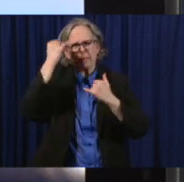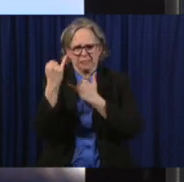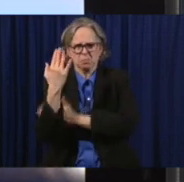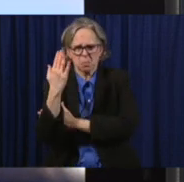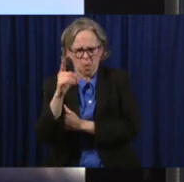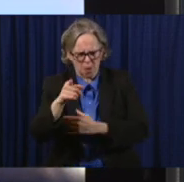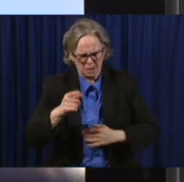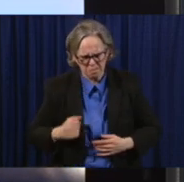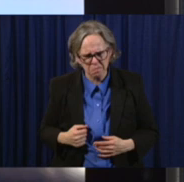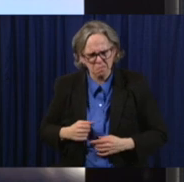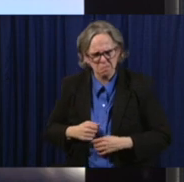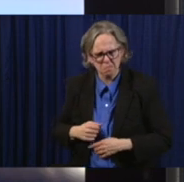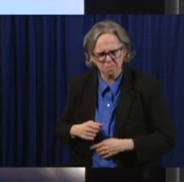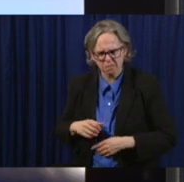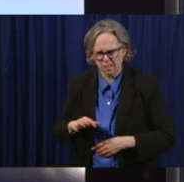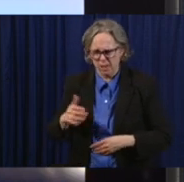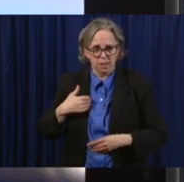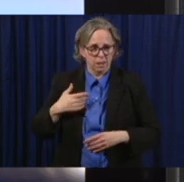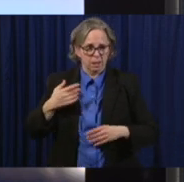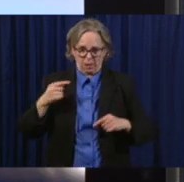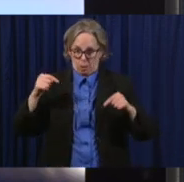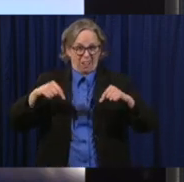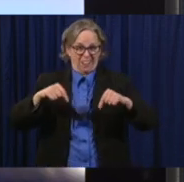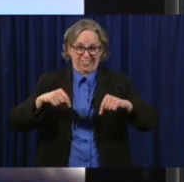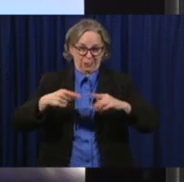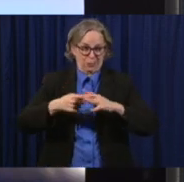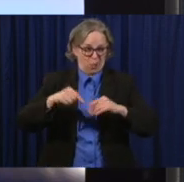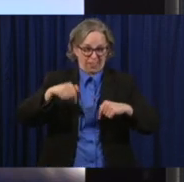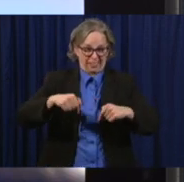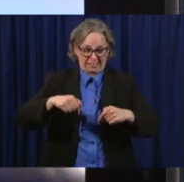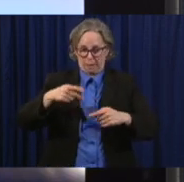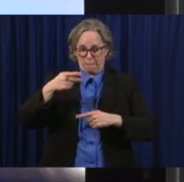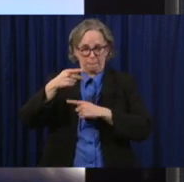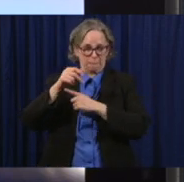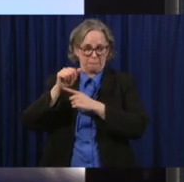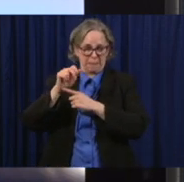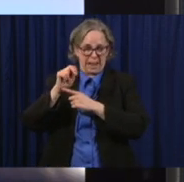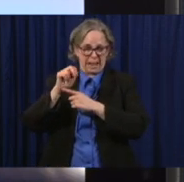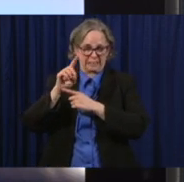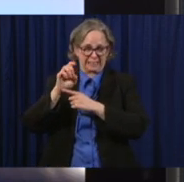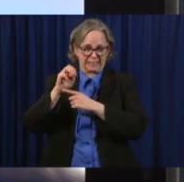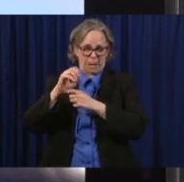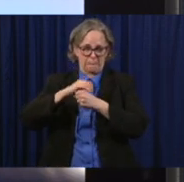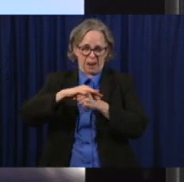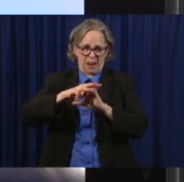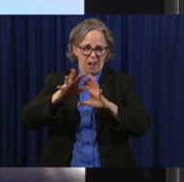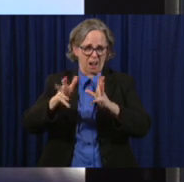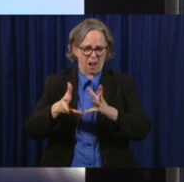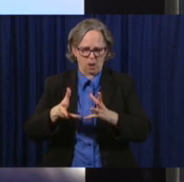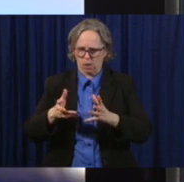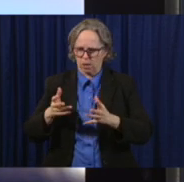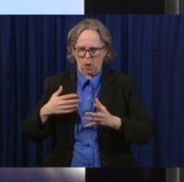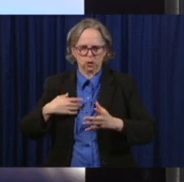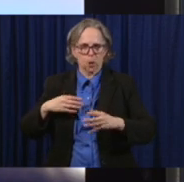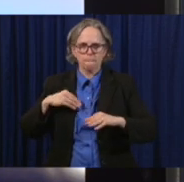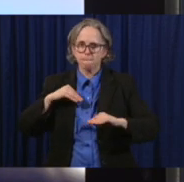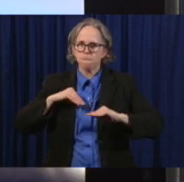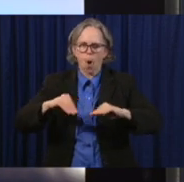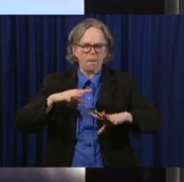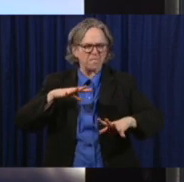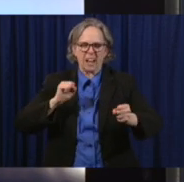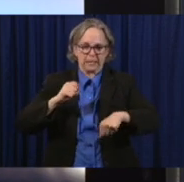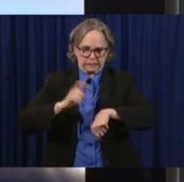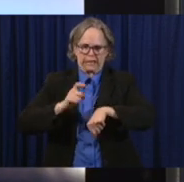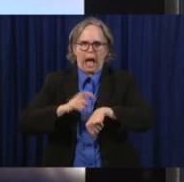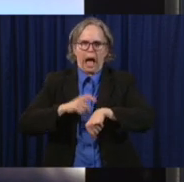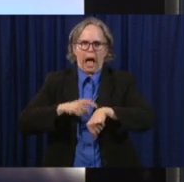Governor, when we first started this, we knew that we had to move really fast. And so time was of the essence. We had to make really